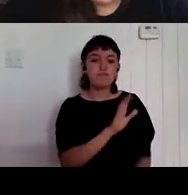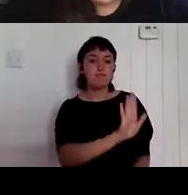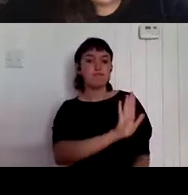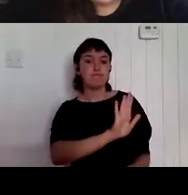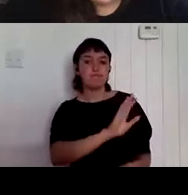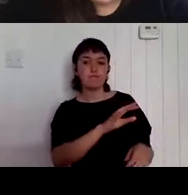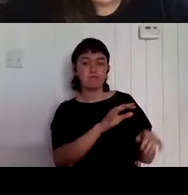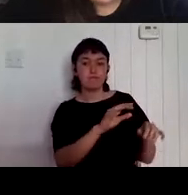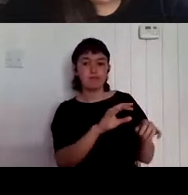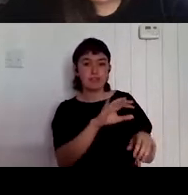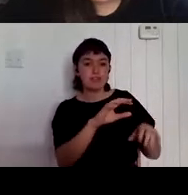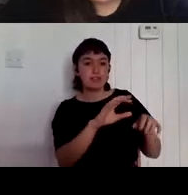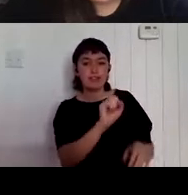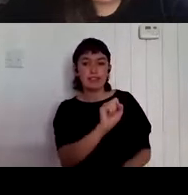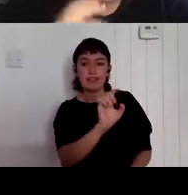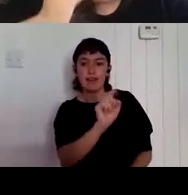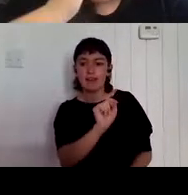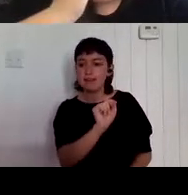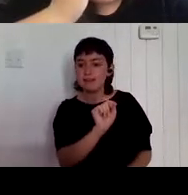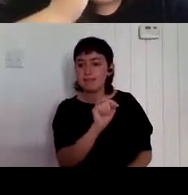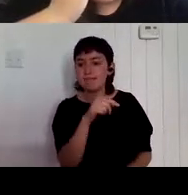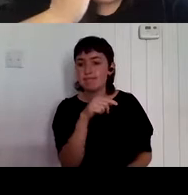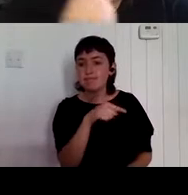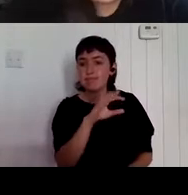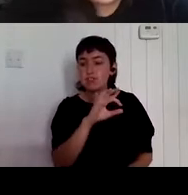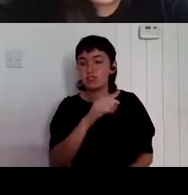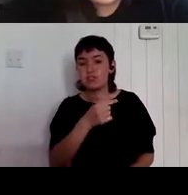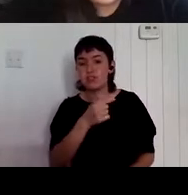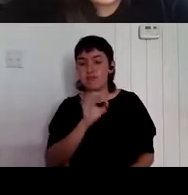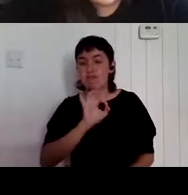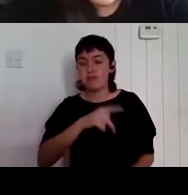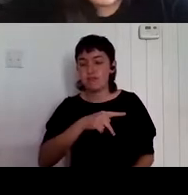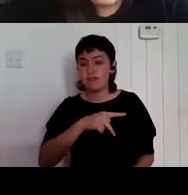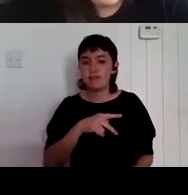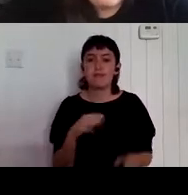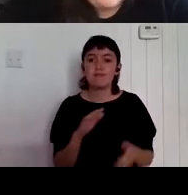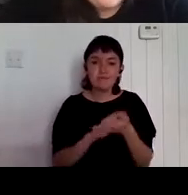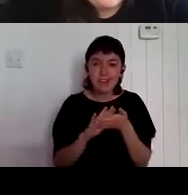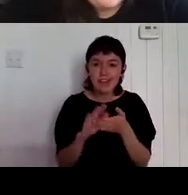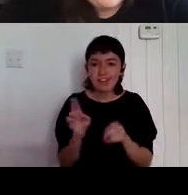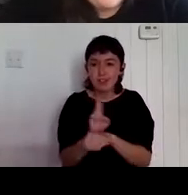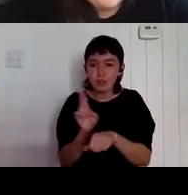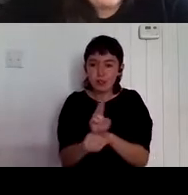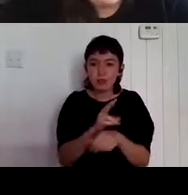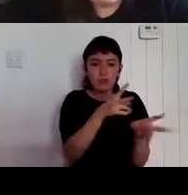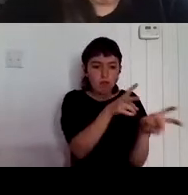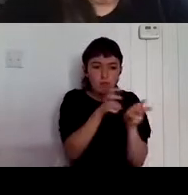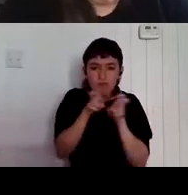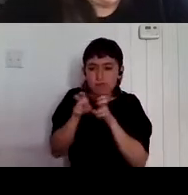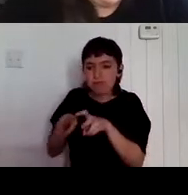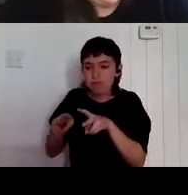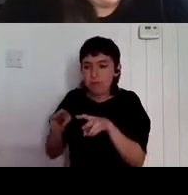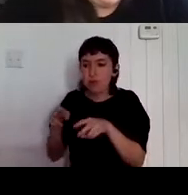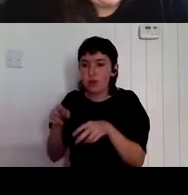some of the cell outlines. And so it's nice to be able to use it to kind of look at how these cells look. So we're looking at a fluorescence image